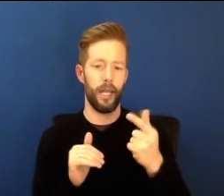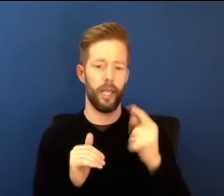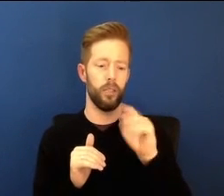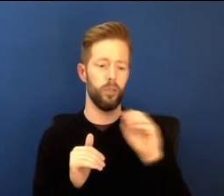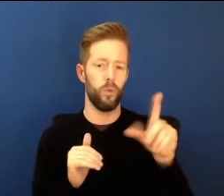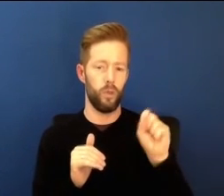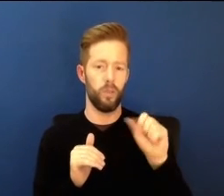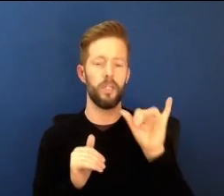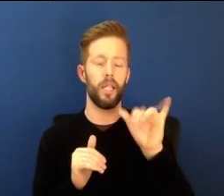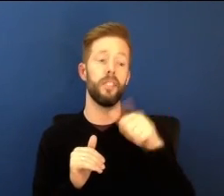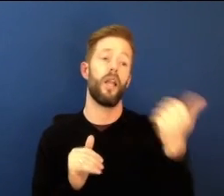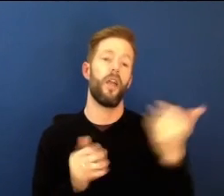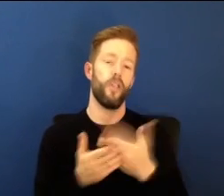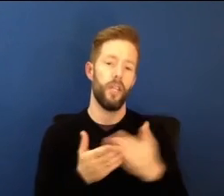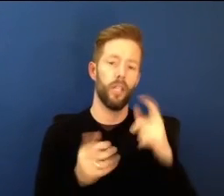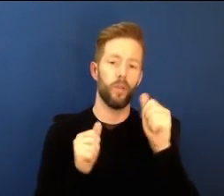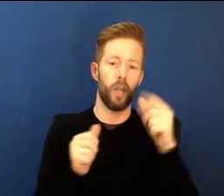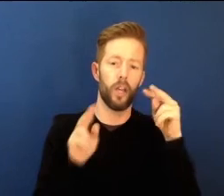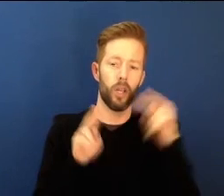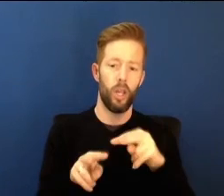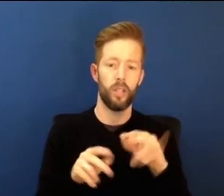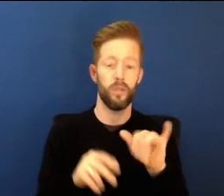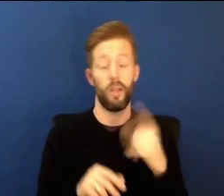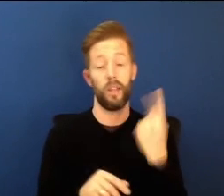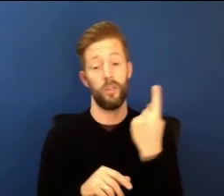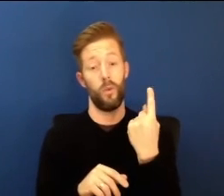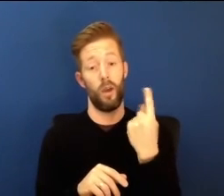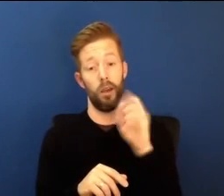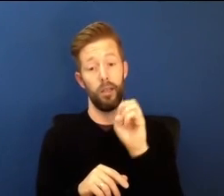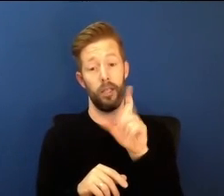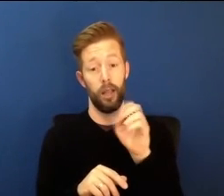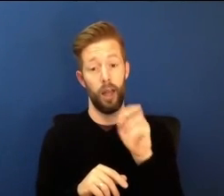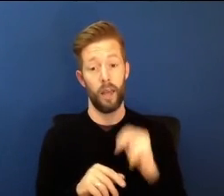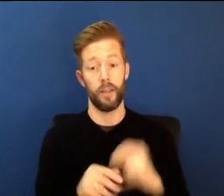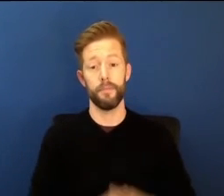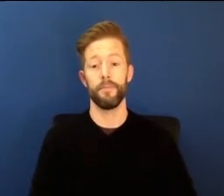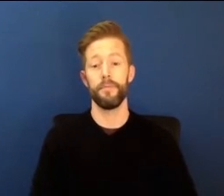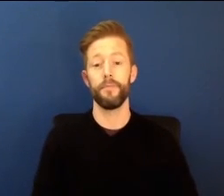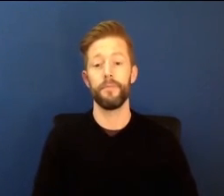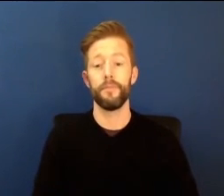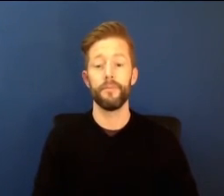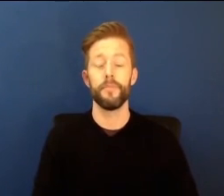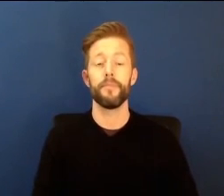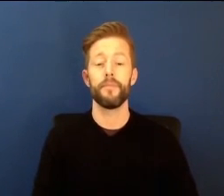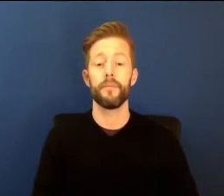coding tools. So that's another thing you can check out. So that's one, Elon.